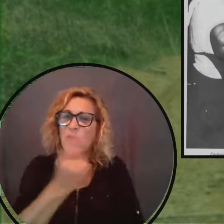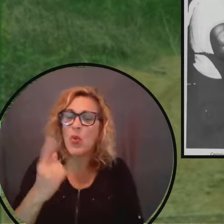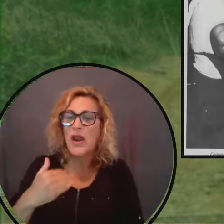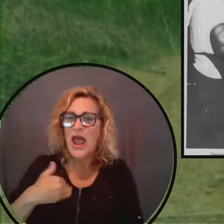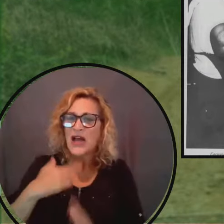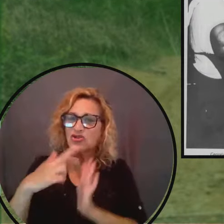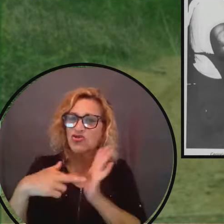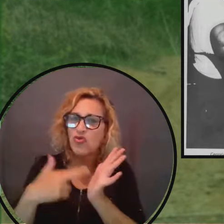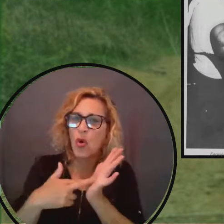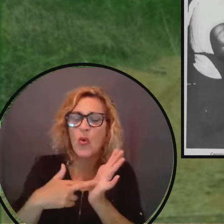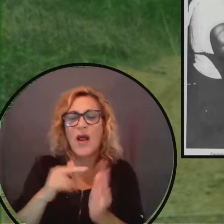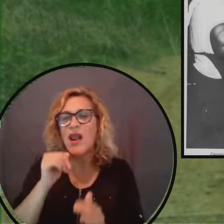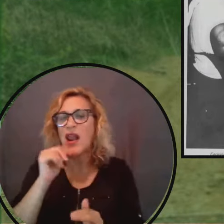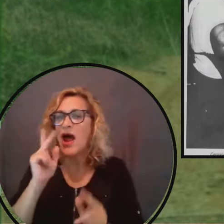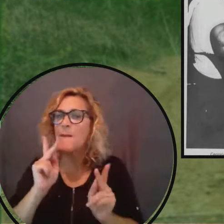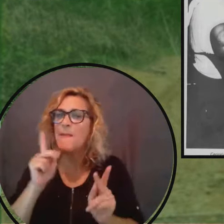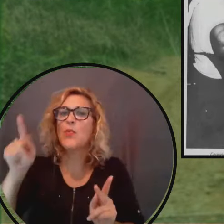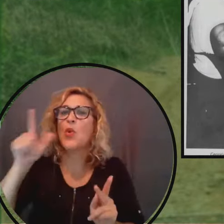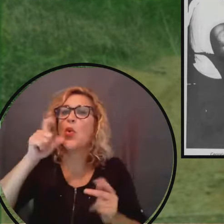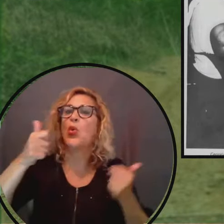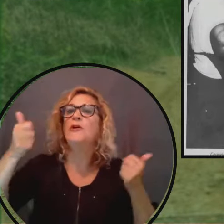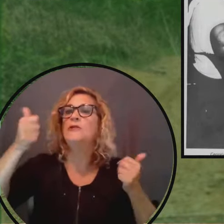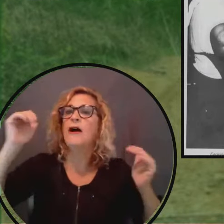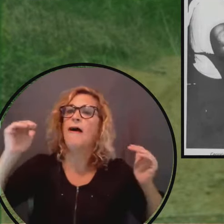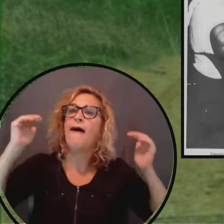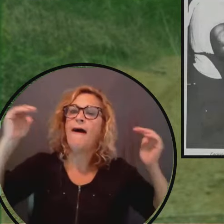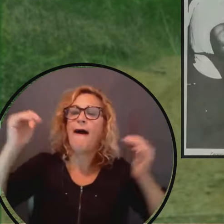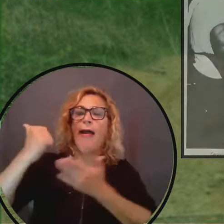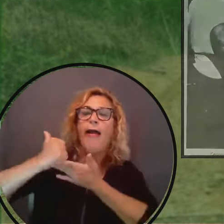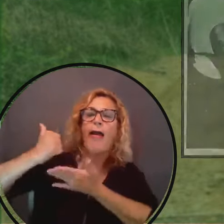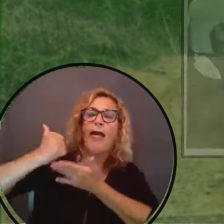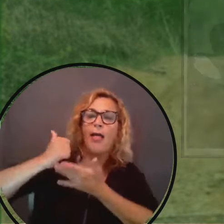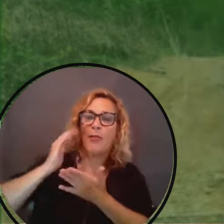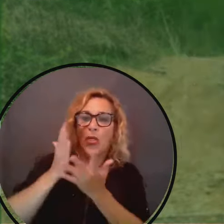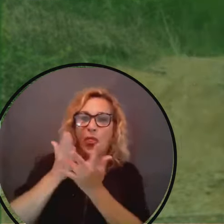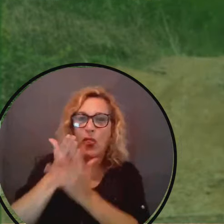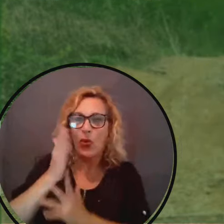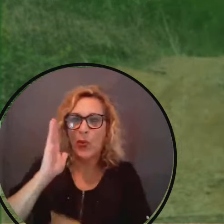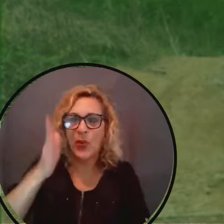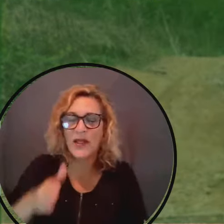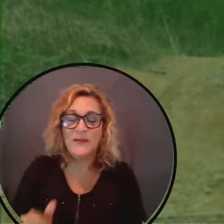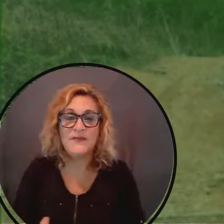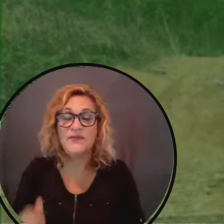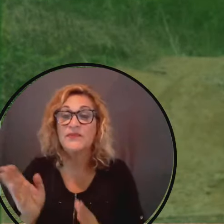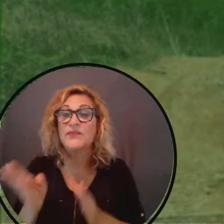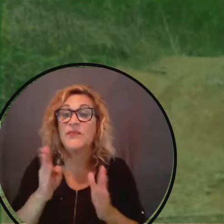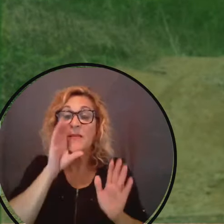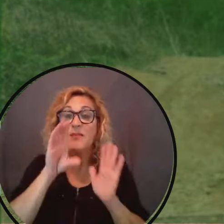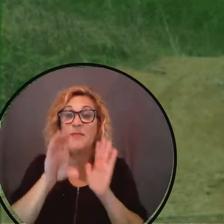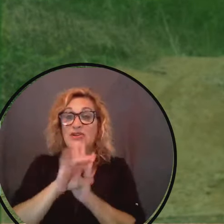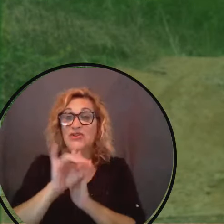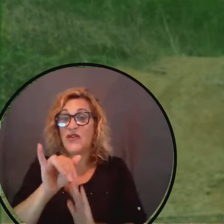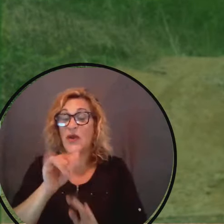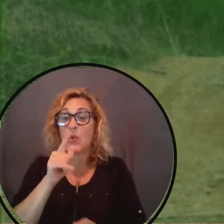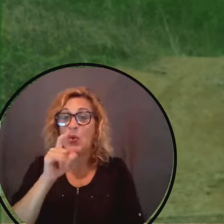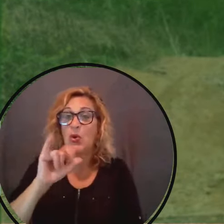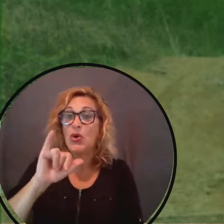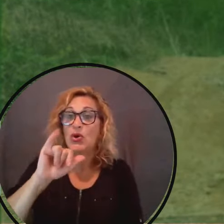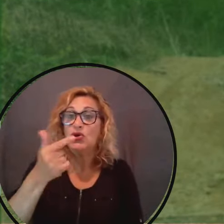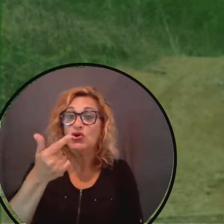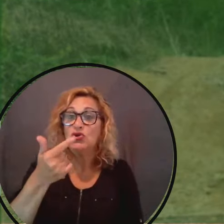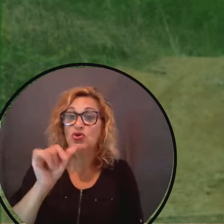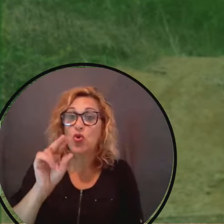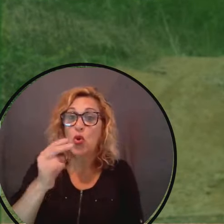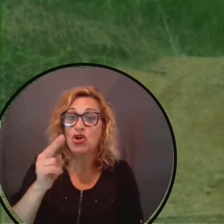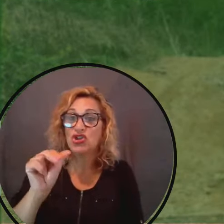people are going to get us through. I love this image of Georgia Gilmore on the left, who was someone who was involved